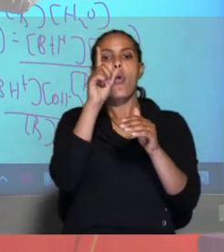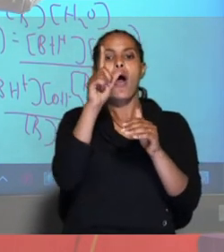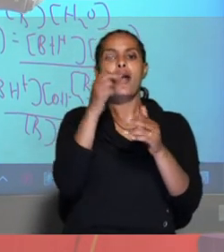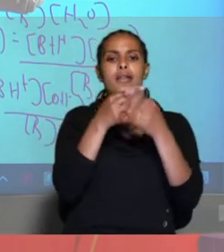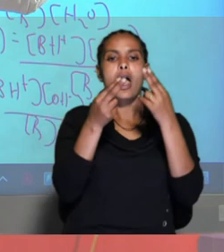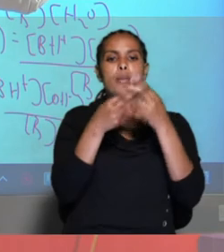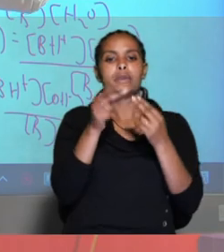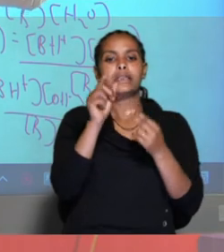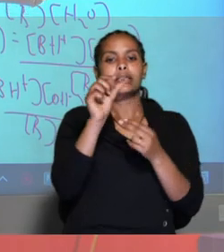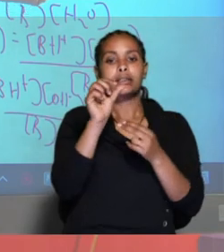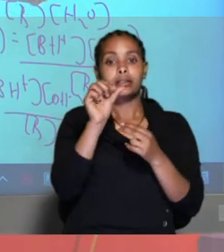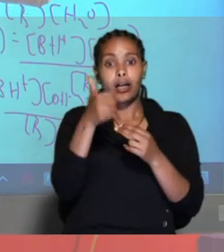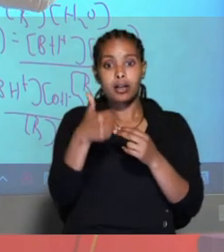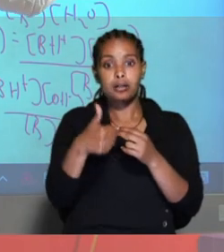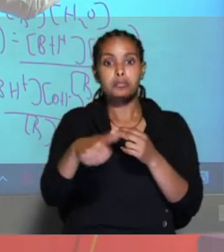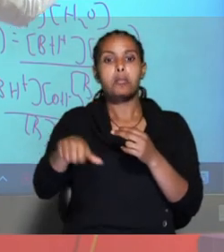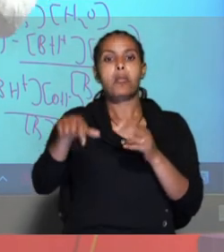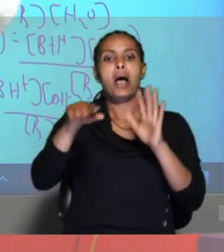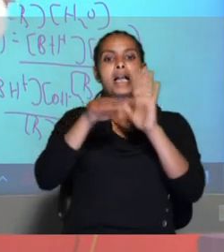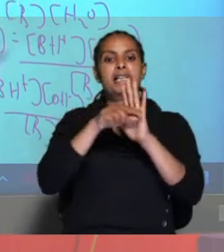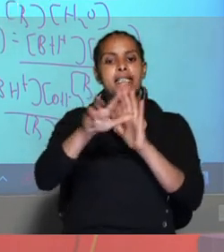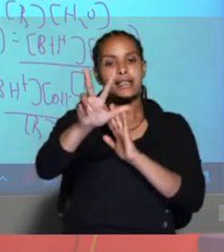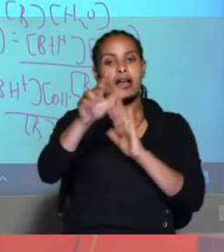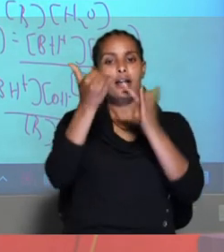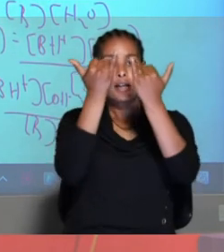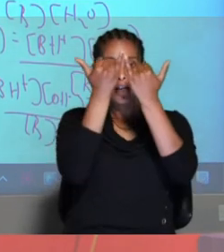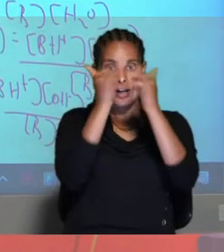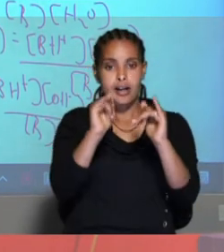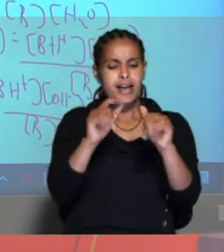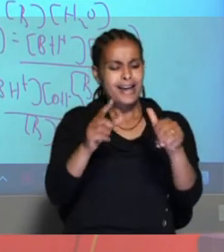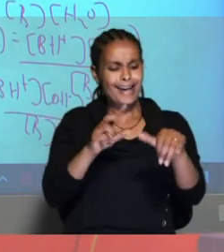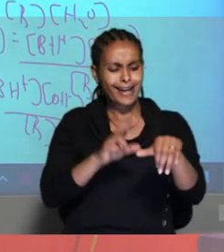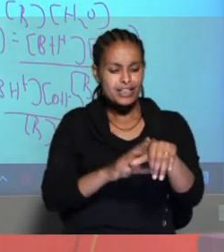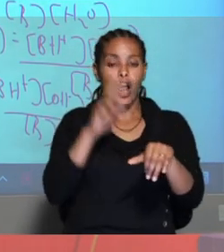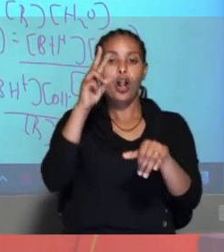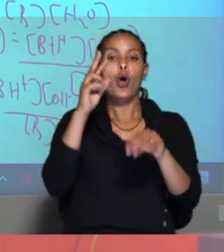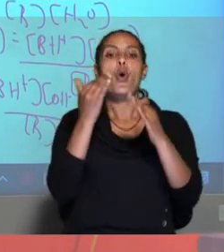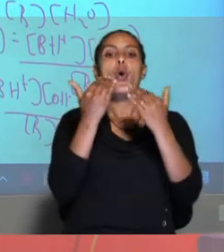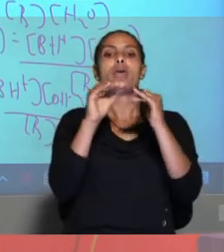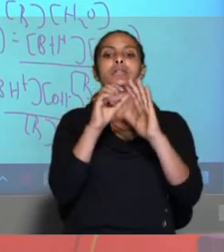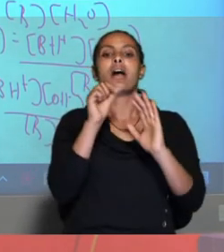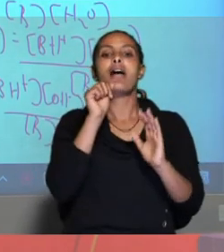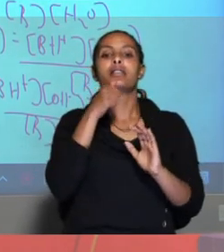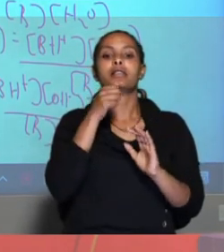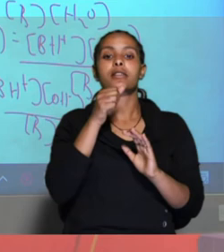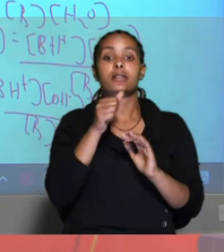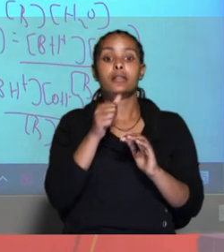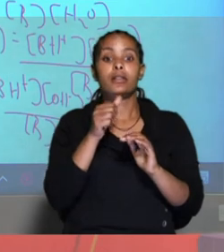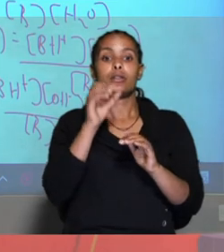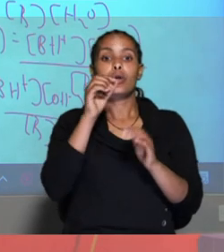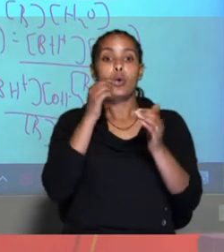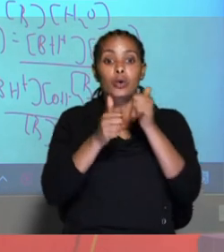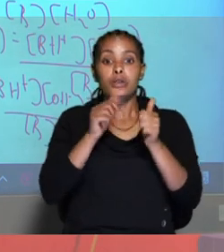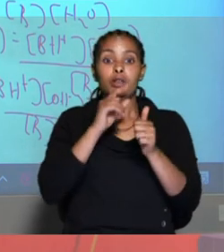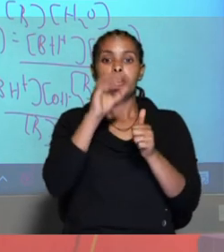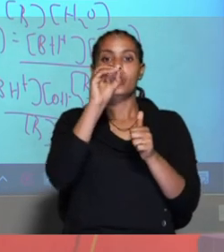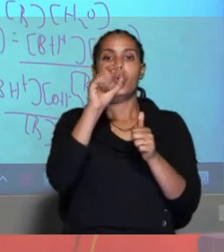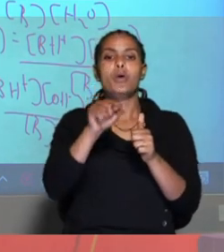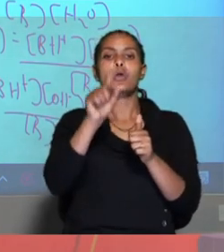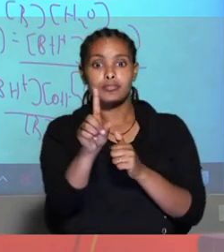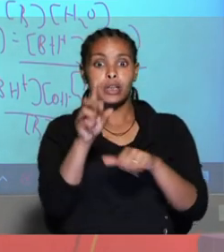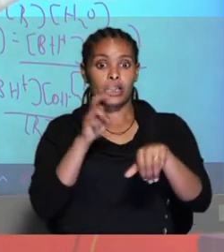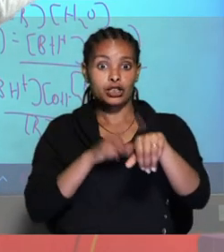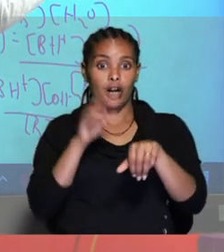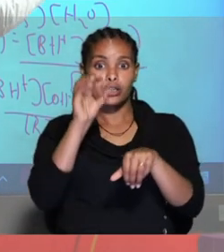times 10 raised to minus 3, divided by initial concentration of the acid, which is 0.1,